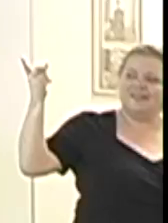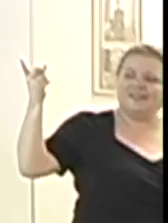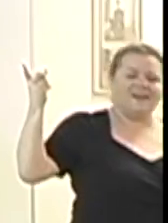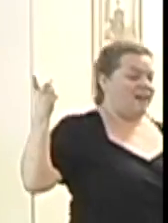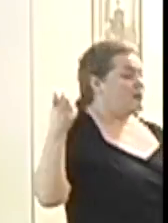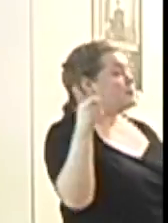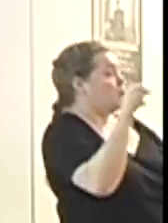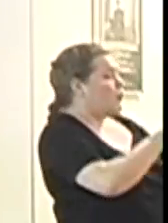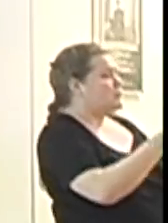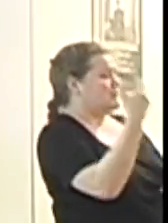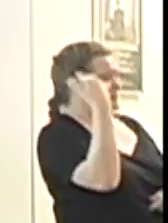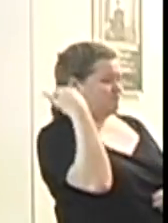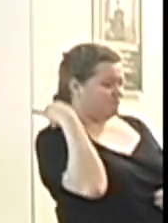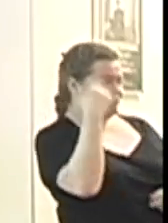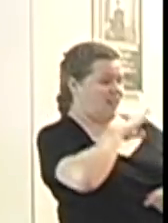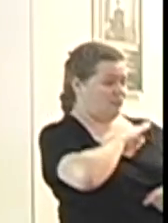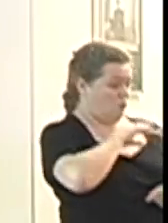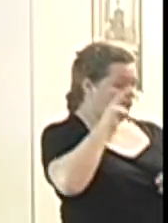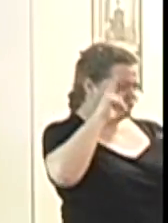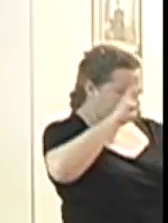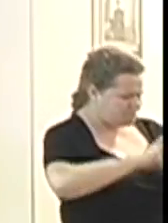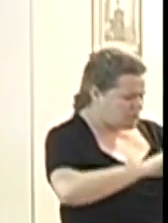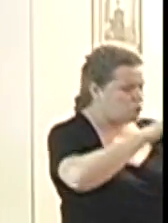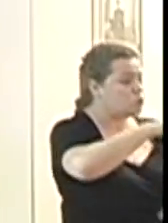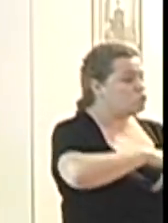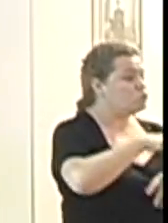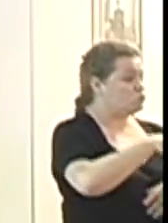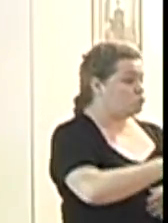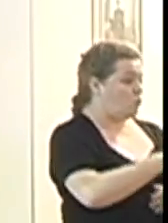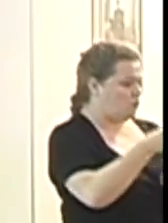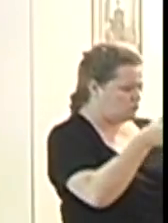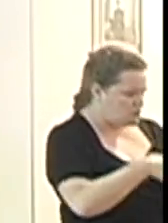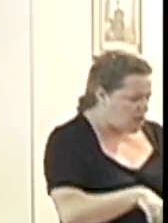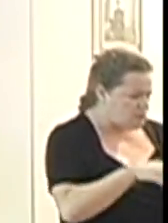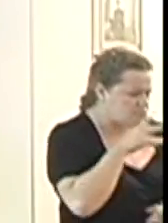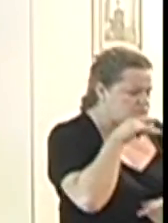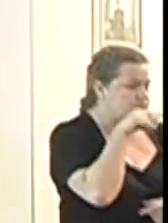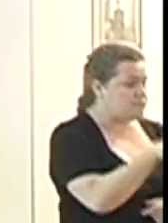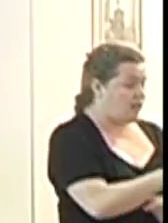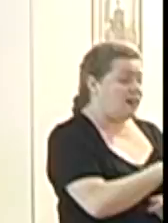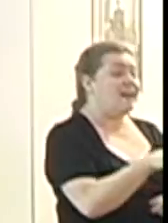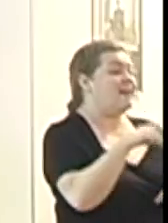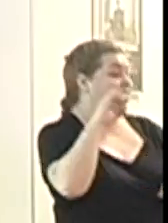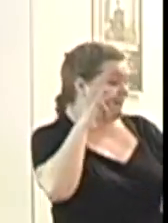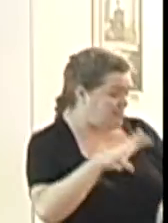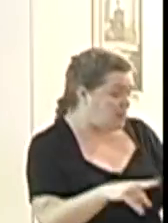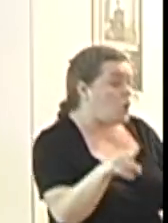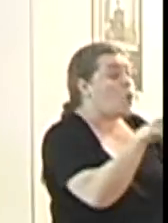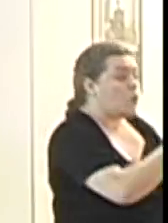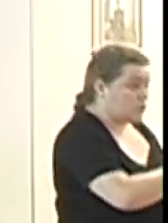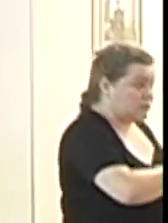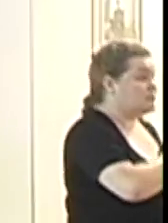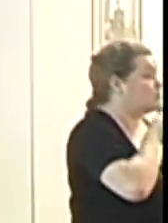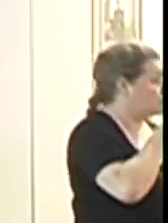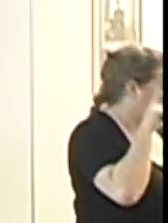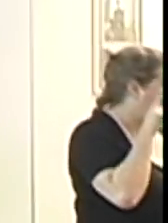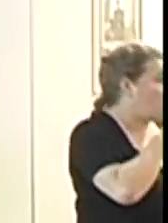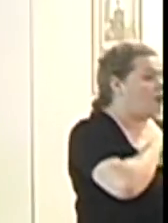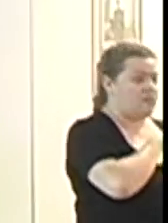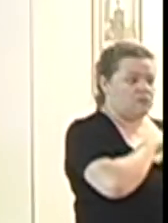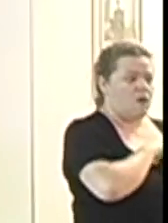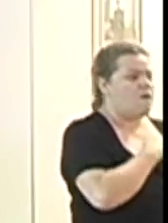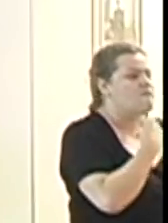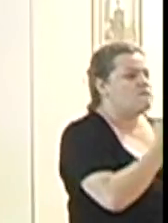done, we see silent vocal babbling in deaf and hearing infants. So that is, instead of ba, ba,